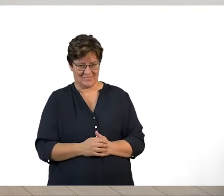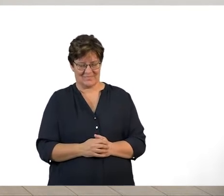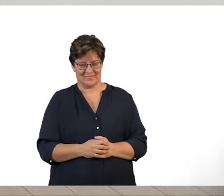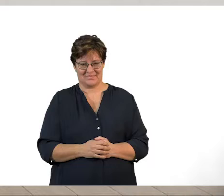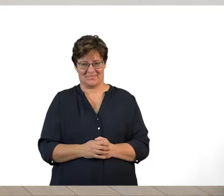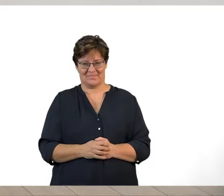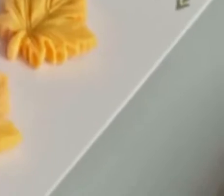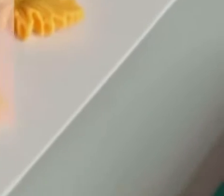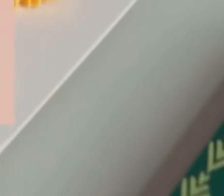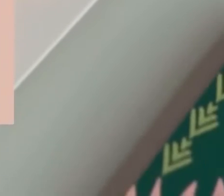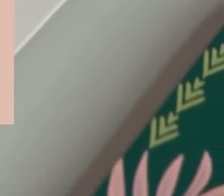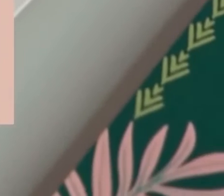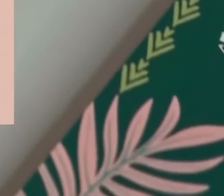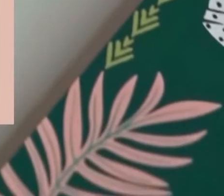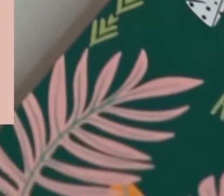See you soon.